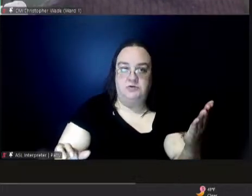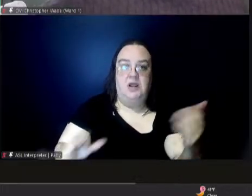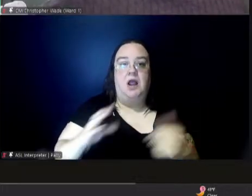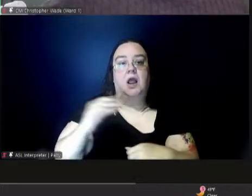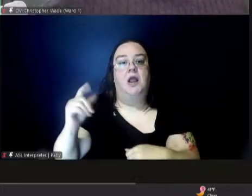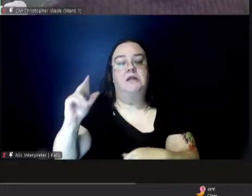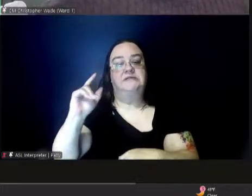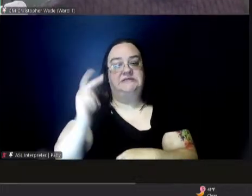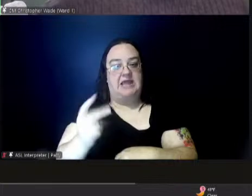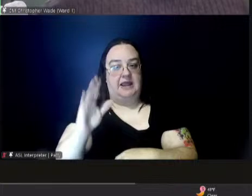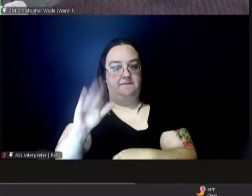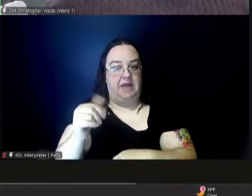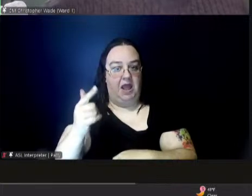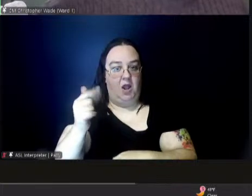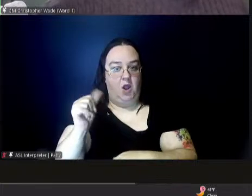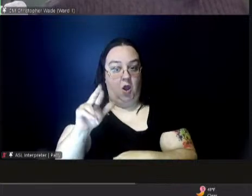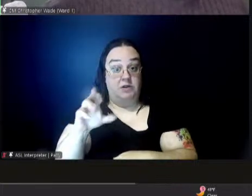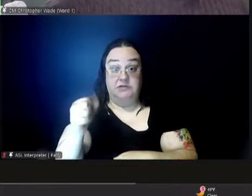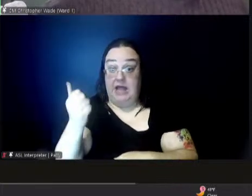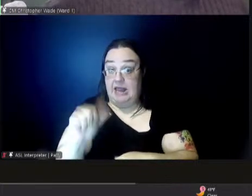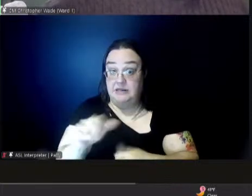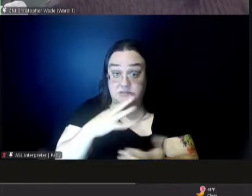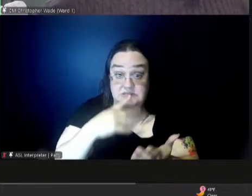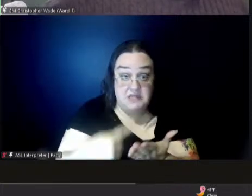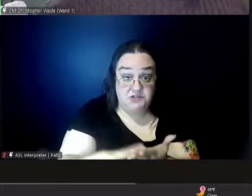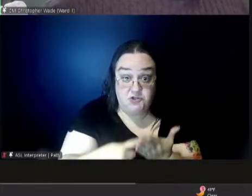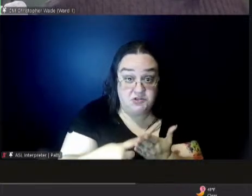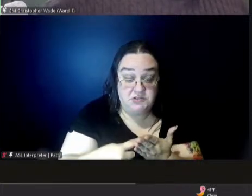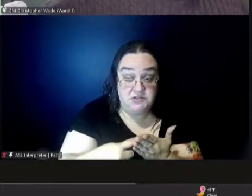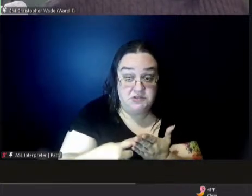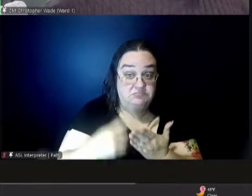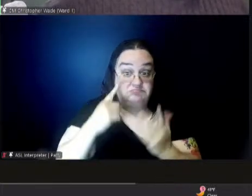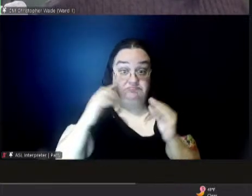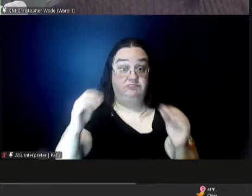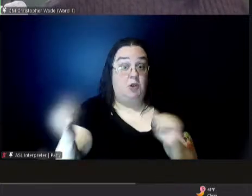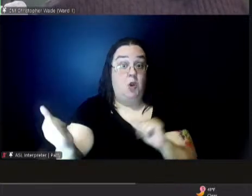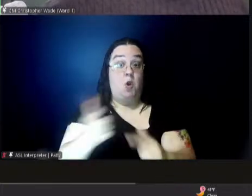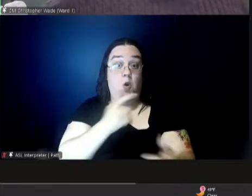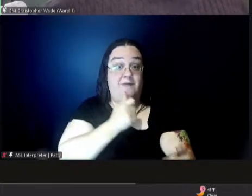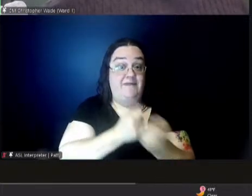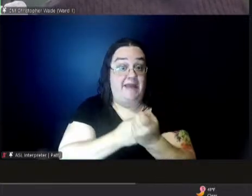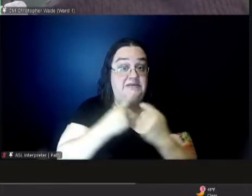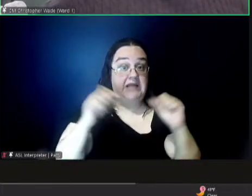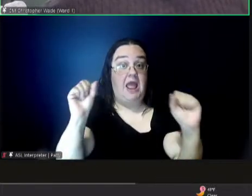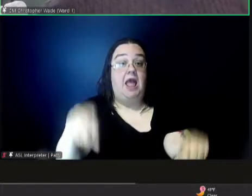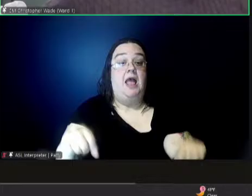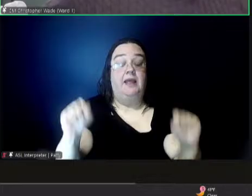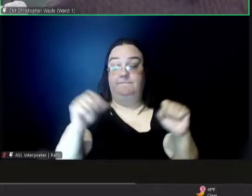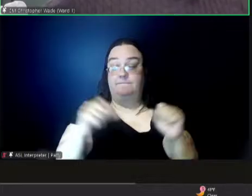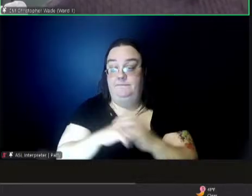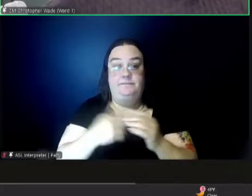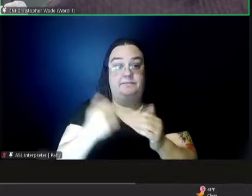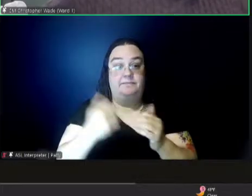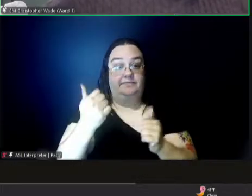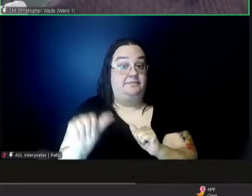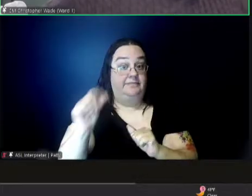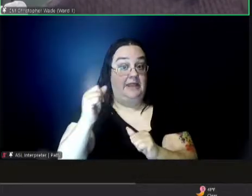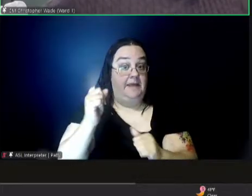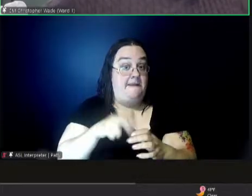by Councilmember Garces. Is there any discussion? Hearing none, all those in favor say aye. Aye.